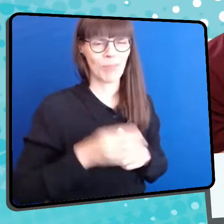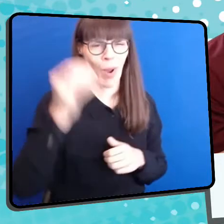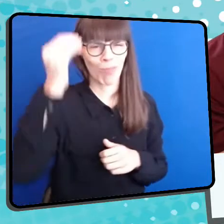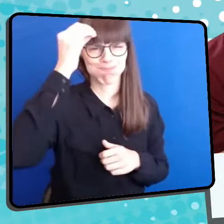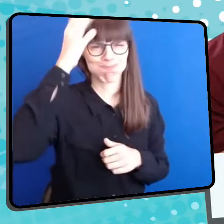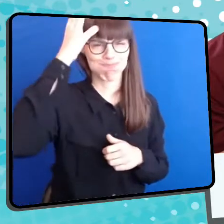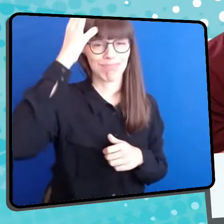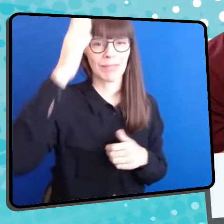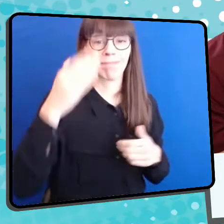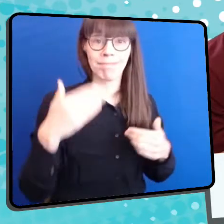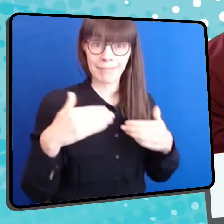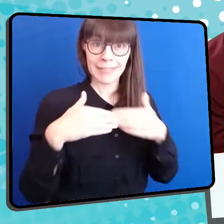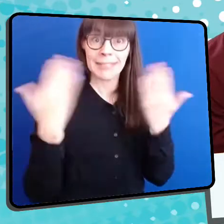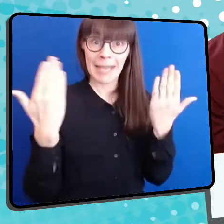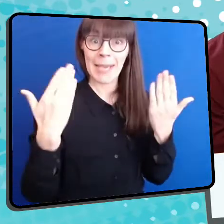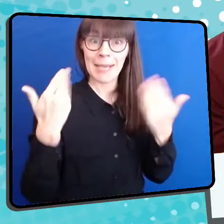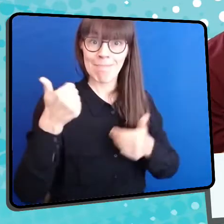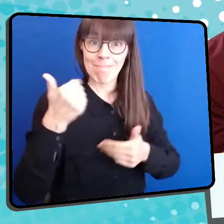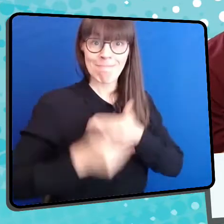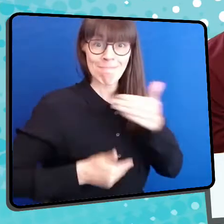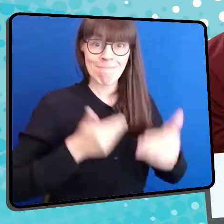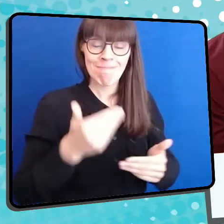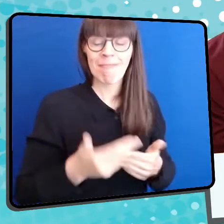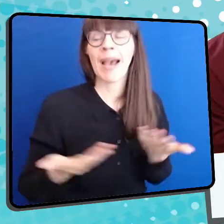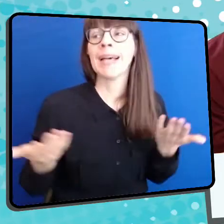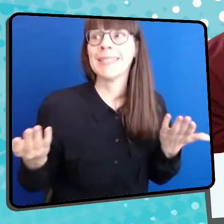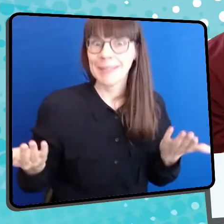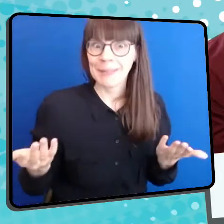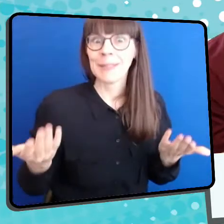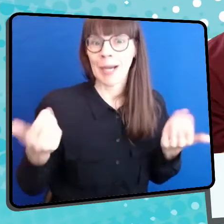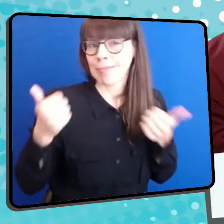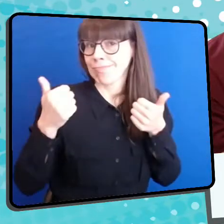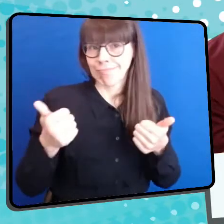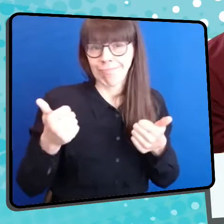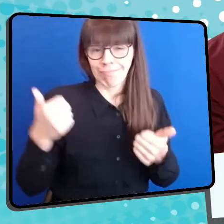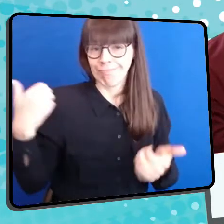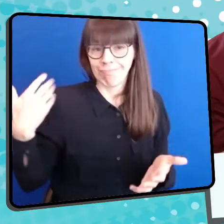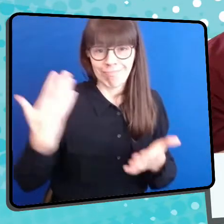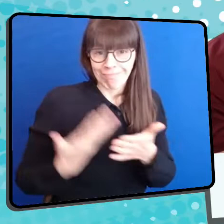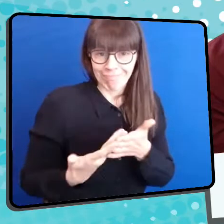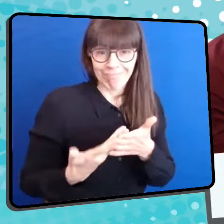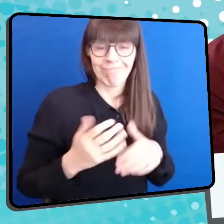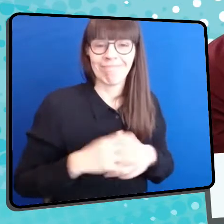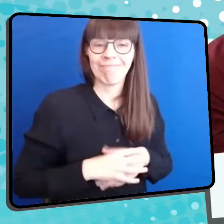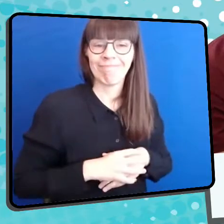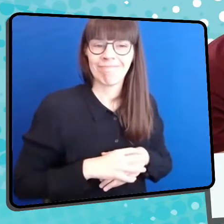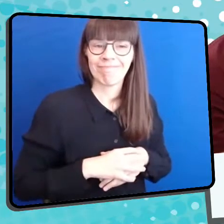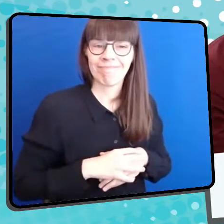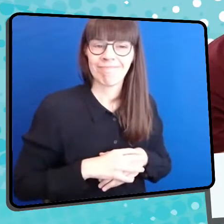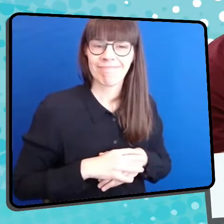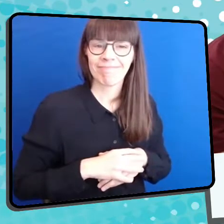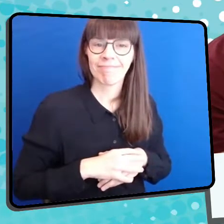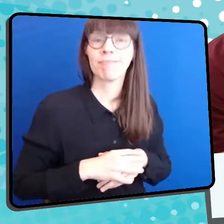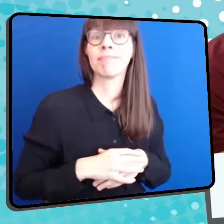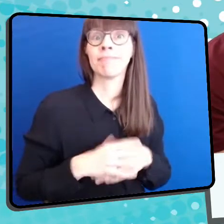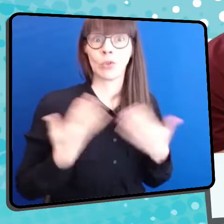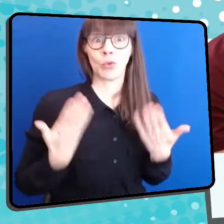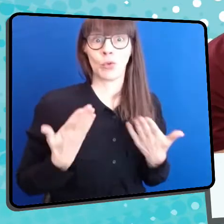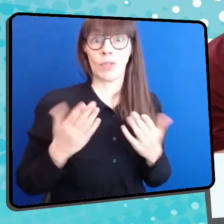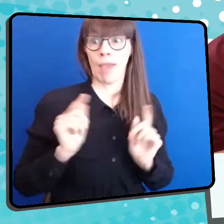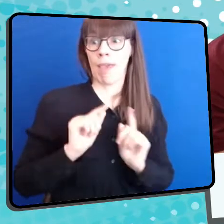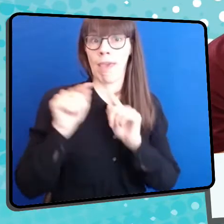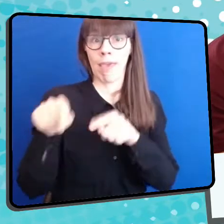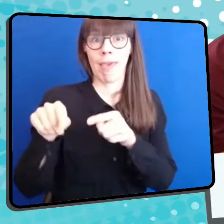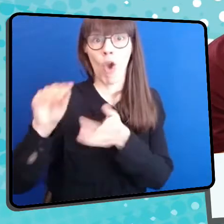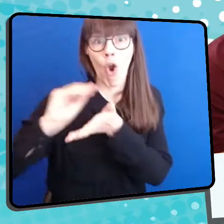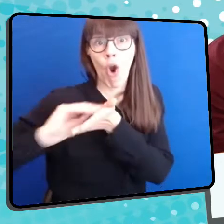Akanksha? It has been great because I actually got to go meet colleagues today and got to work with them again